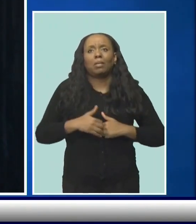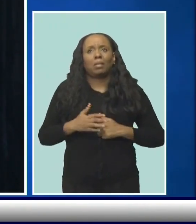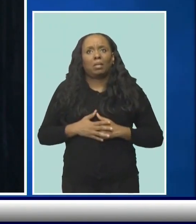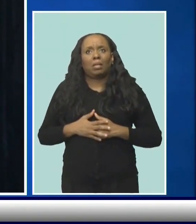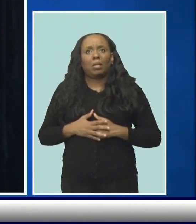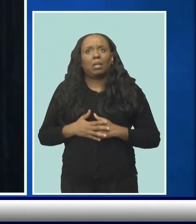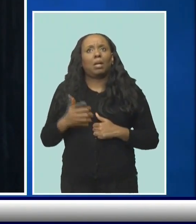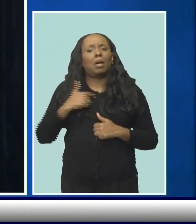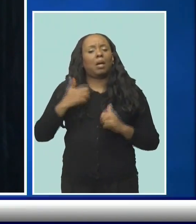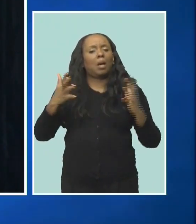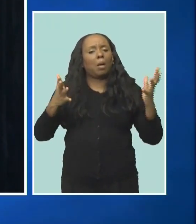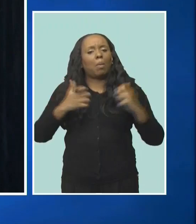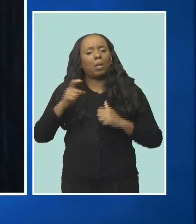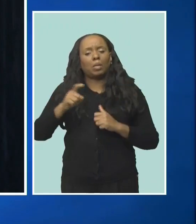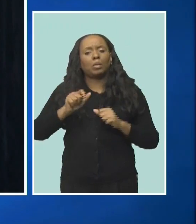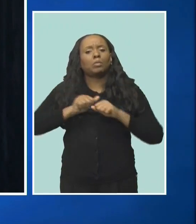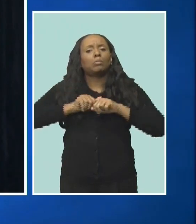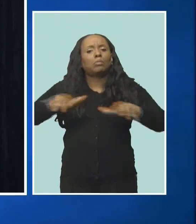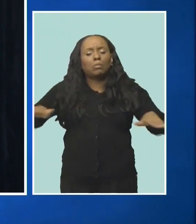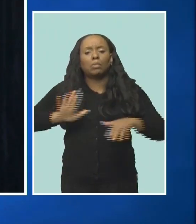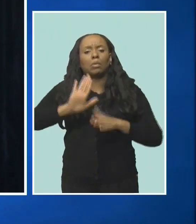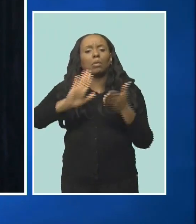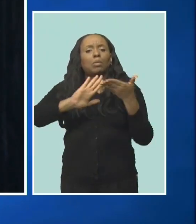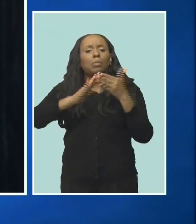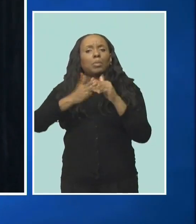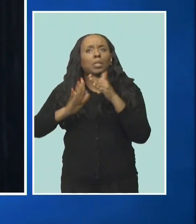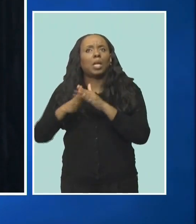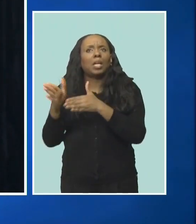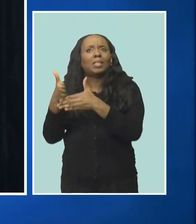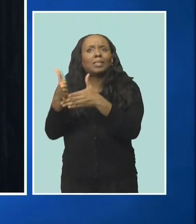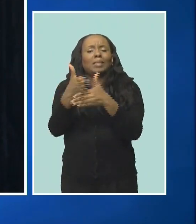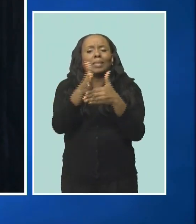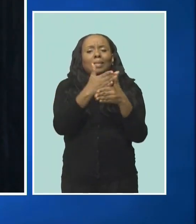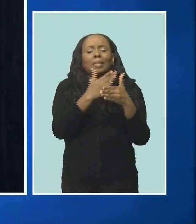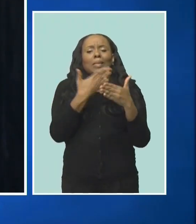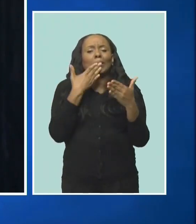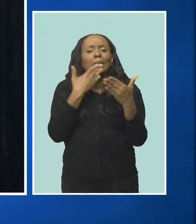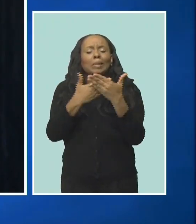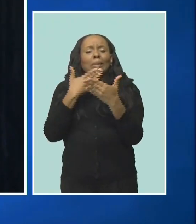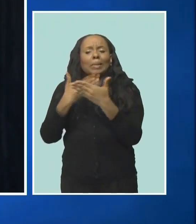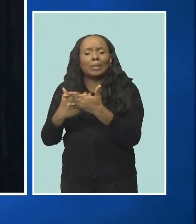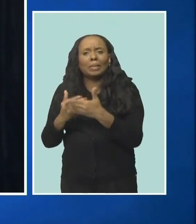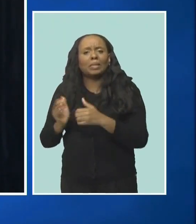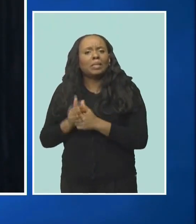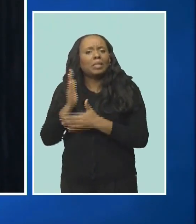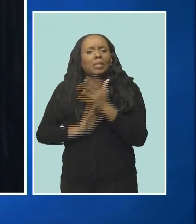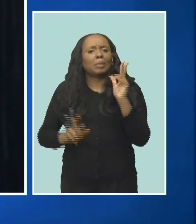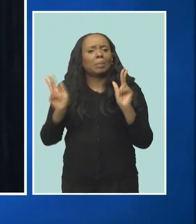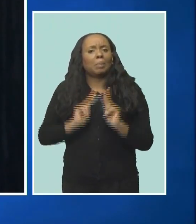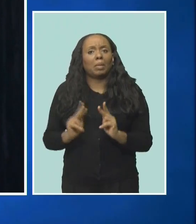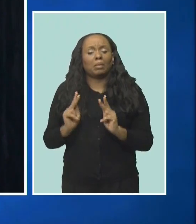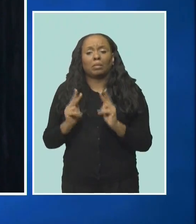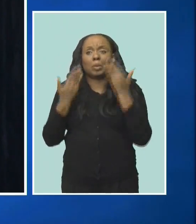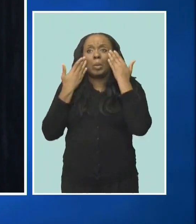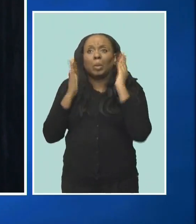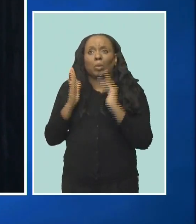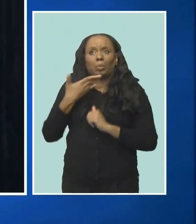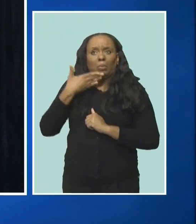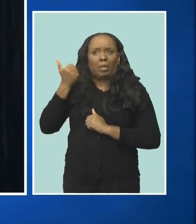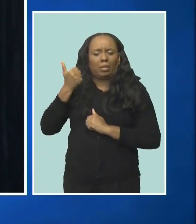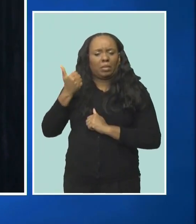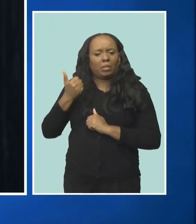them back to your communities, your heights, your villages, and share them with the people who know no better. But they